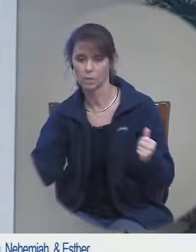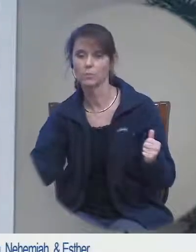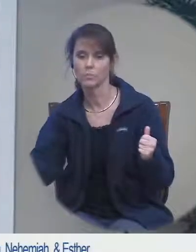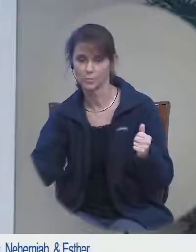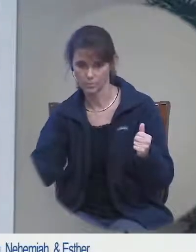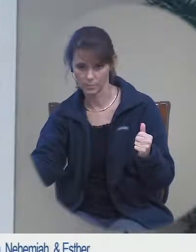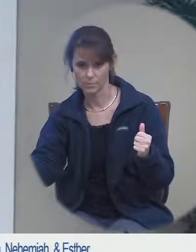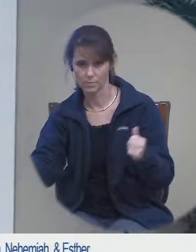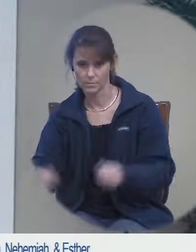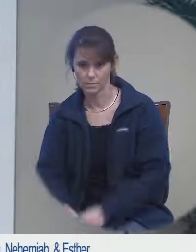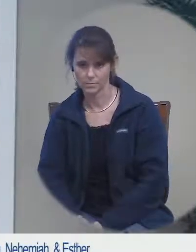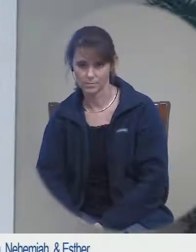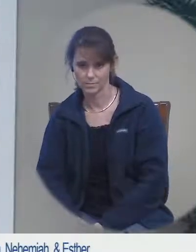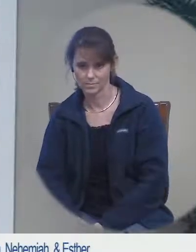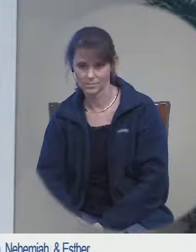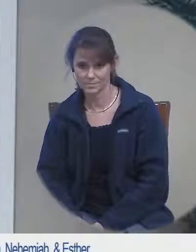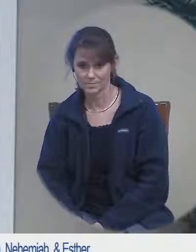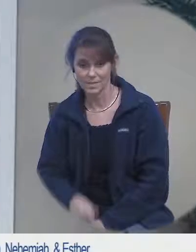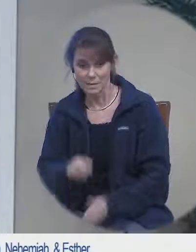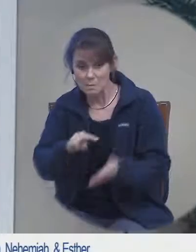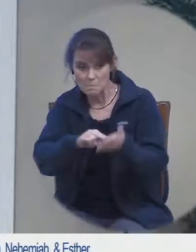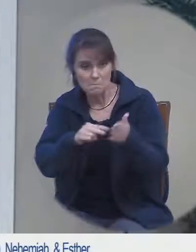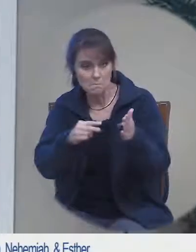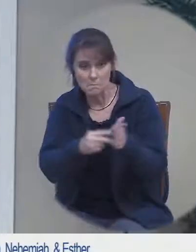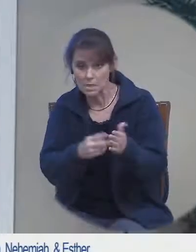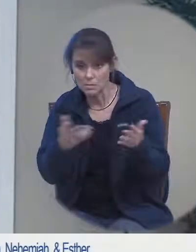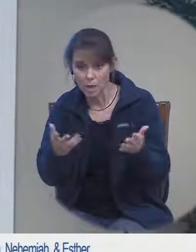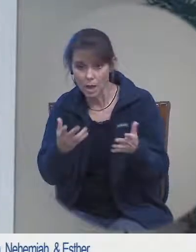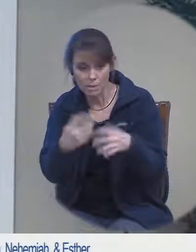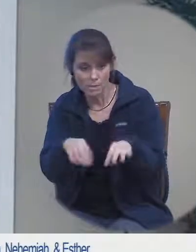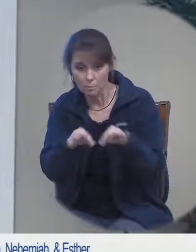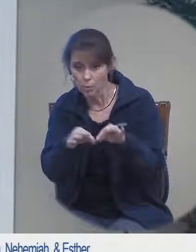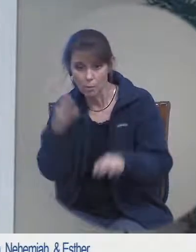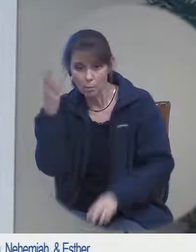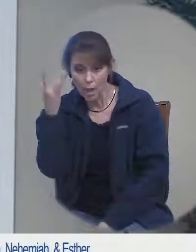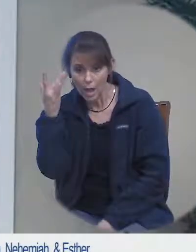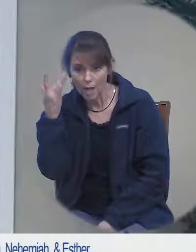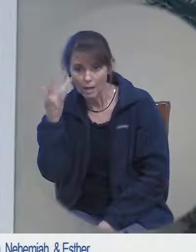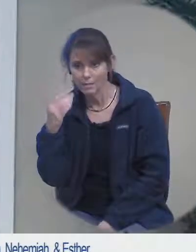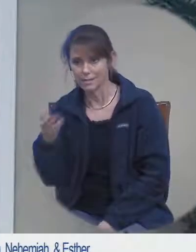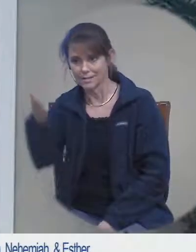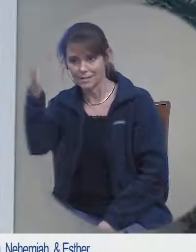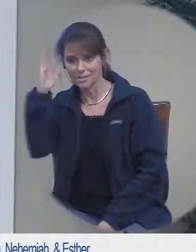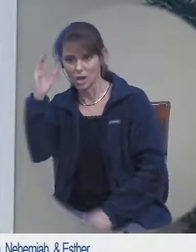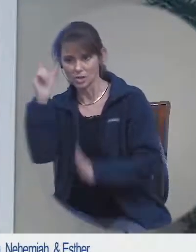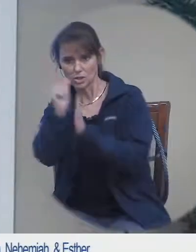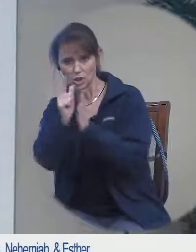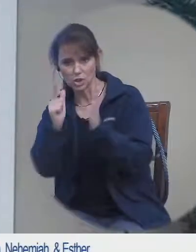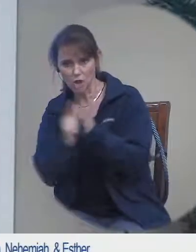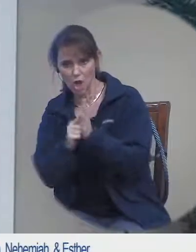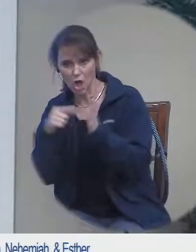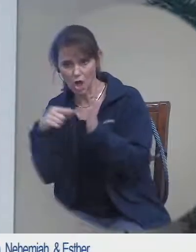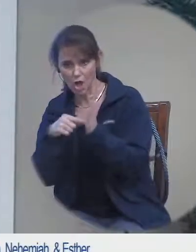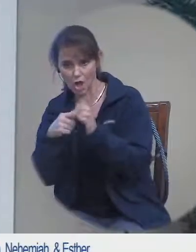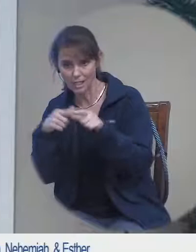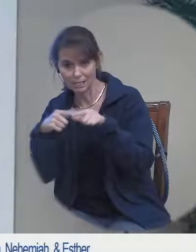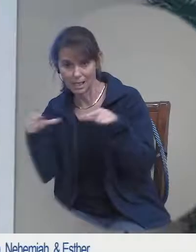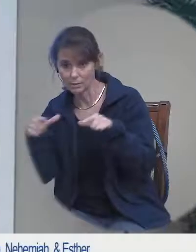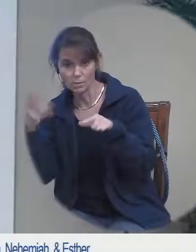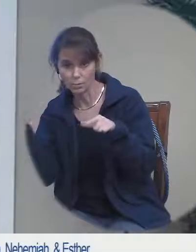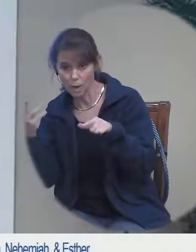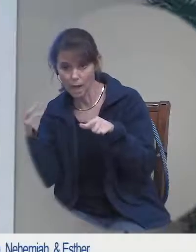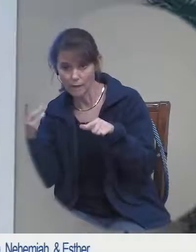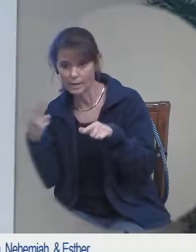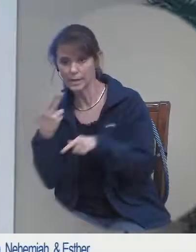is, how are they going to hear God's law spoken or read from God's law themselves? That's what the impact of these